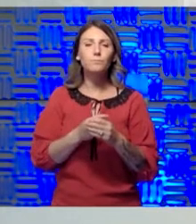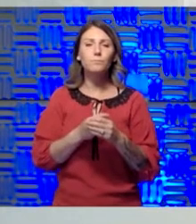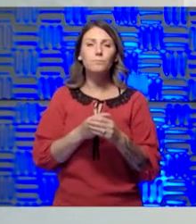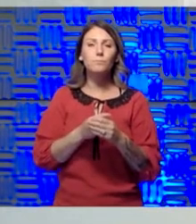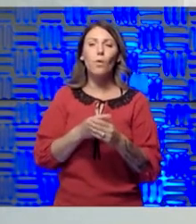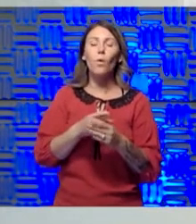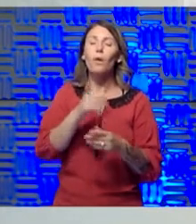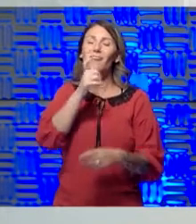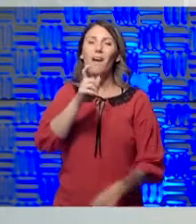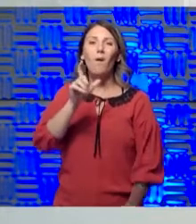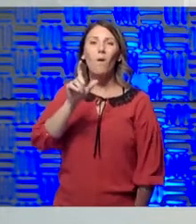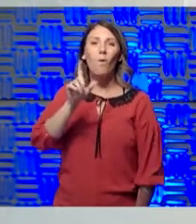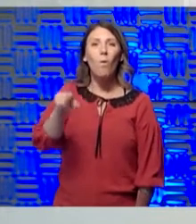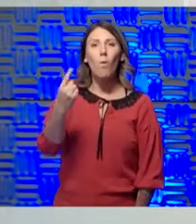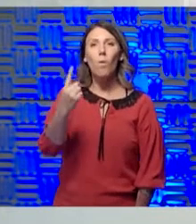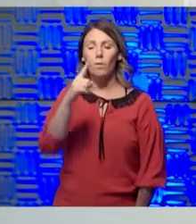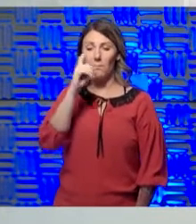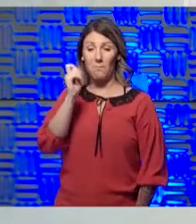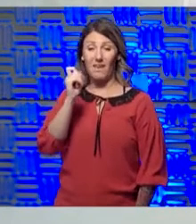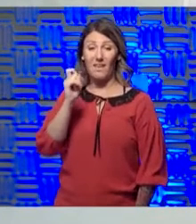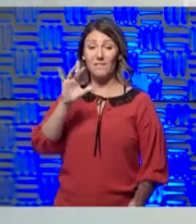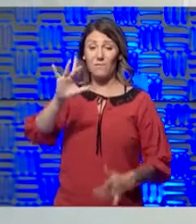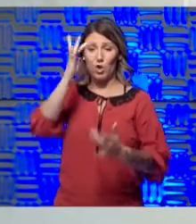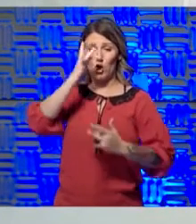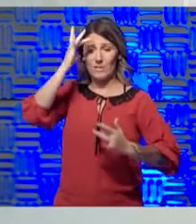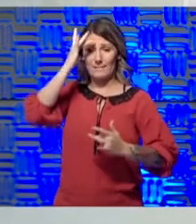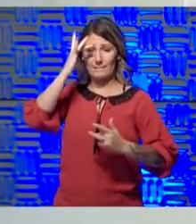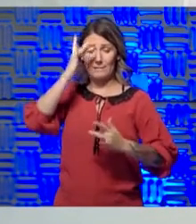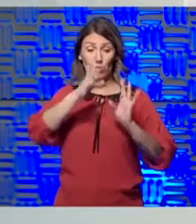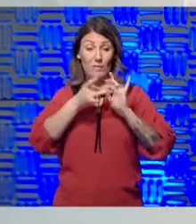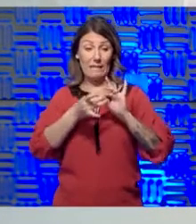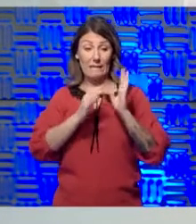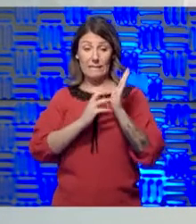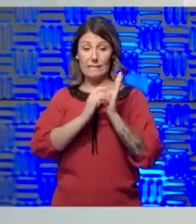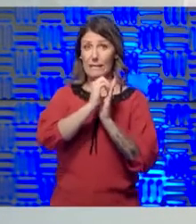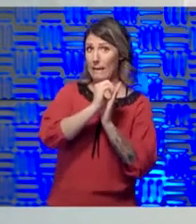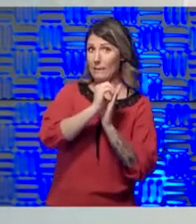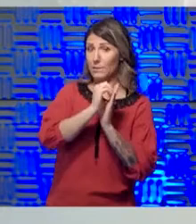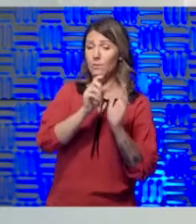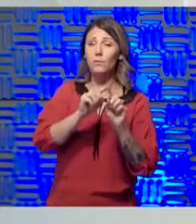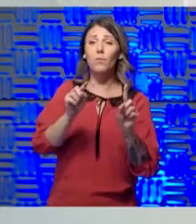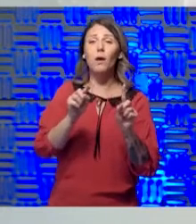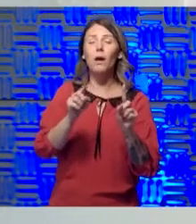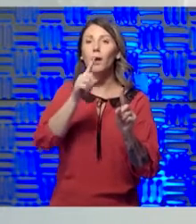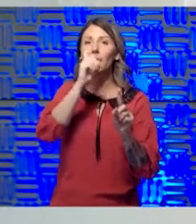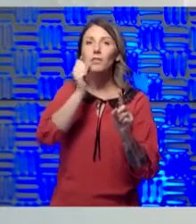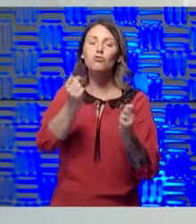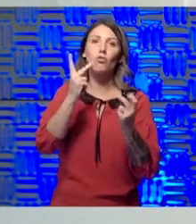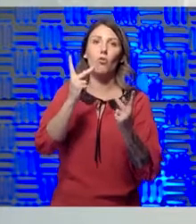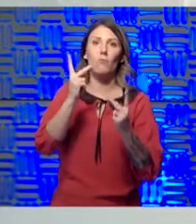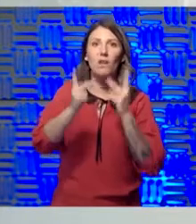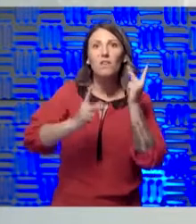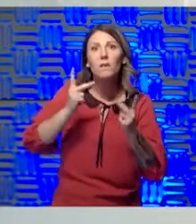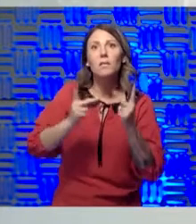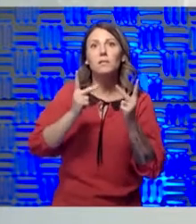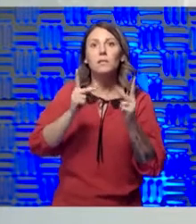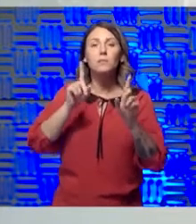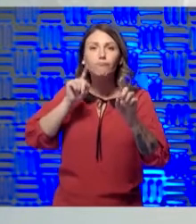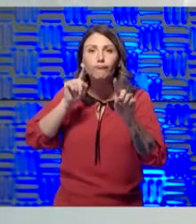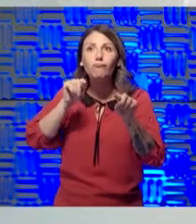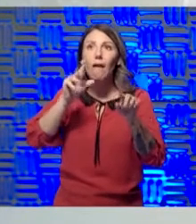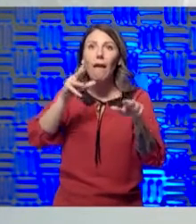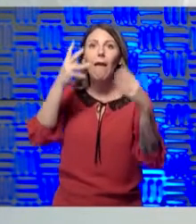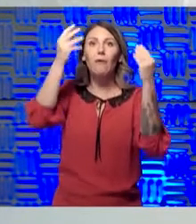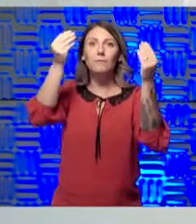only because of the innate disease that they have cancer, but because they have so many visits and so many times outside the